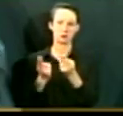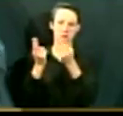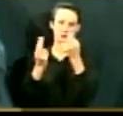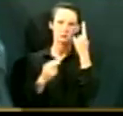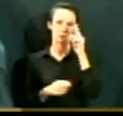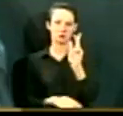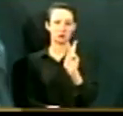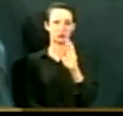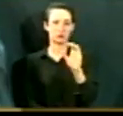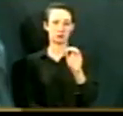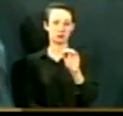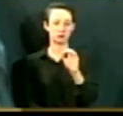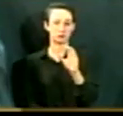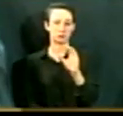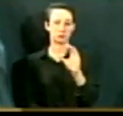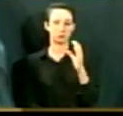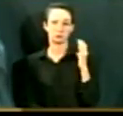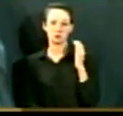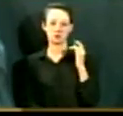at this time?